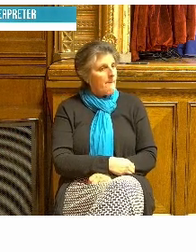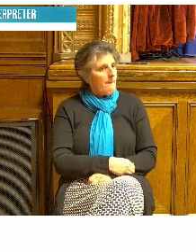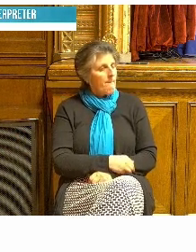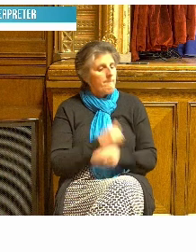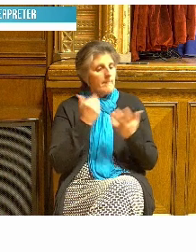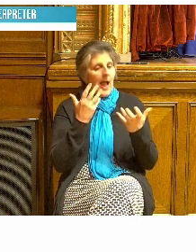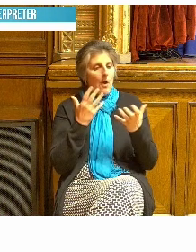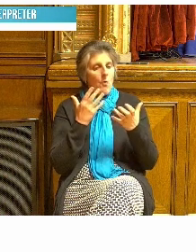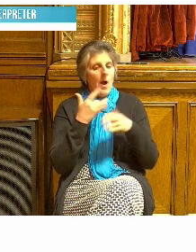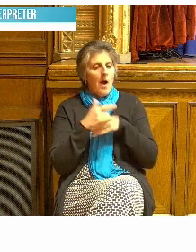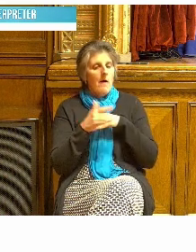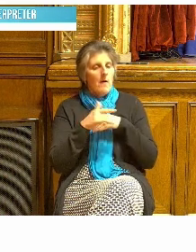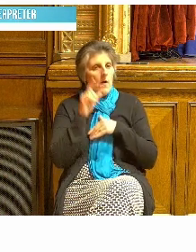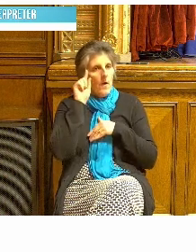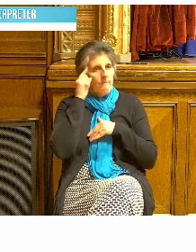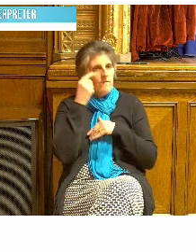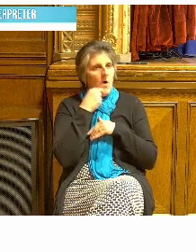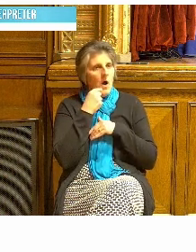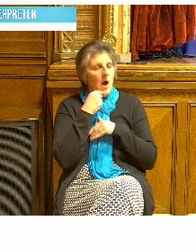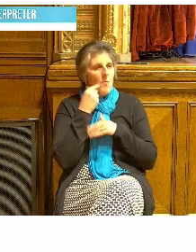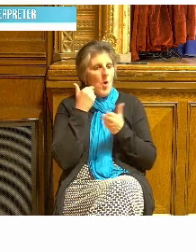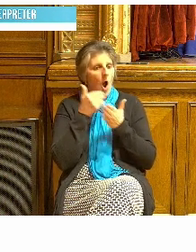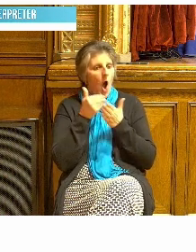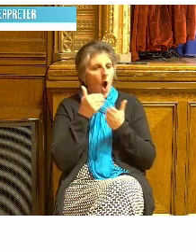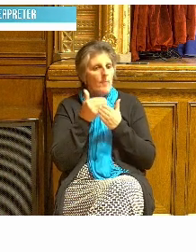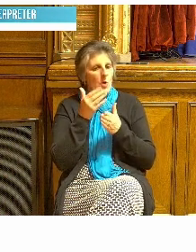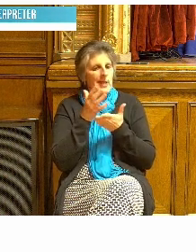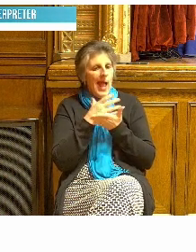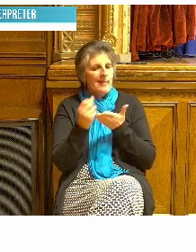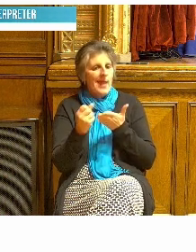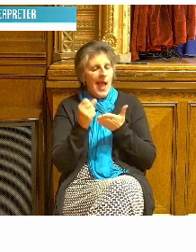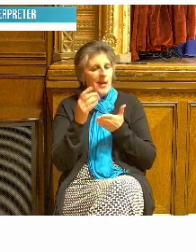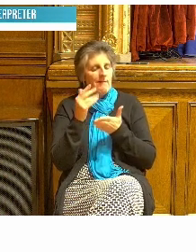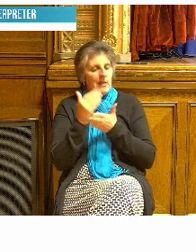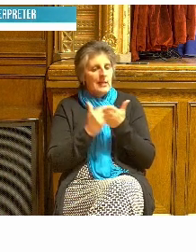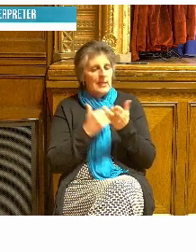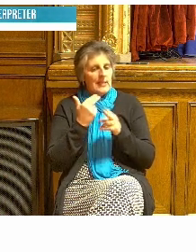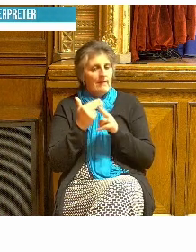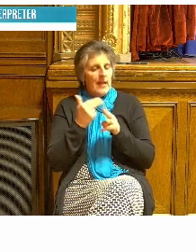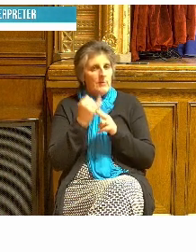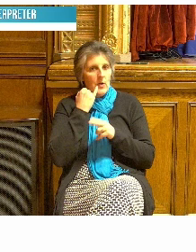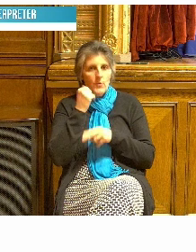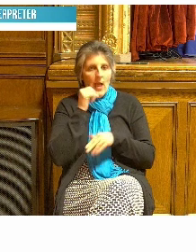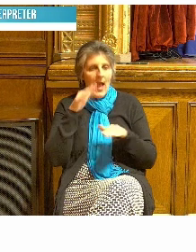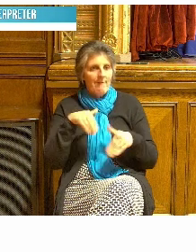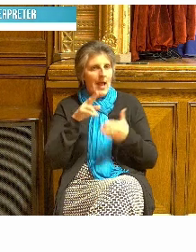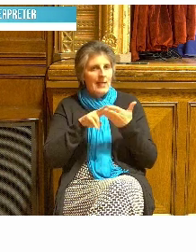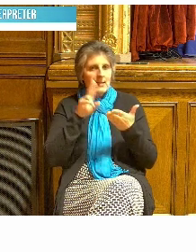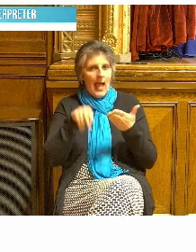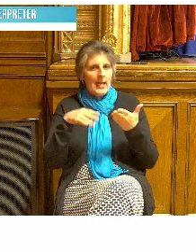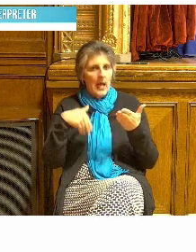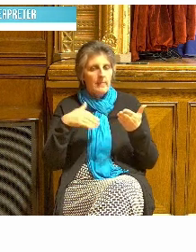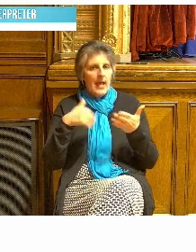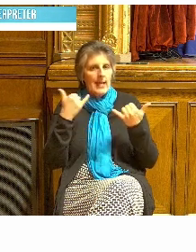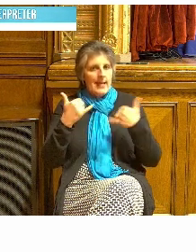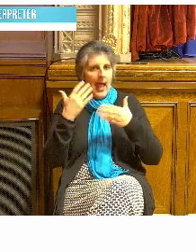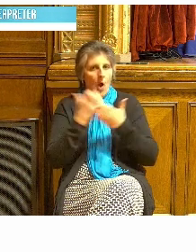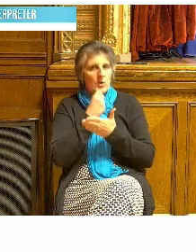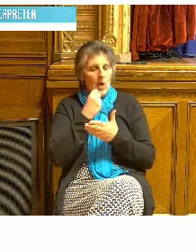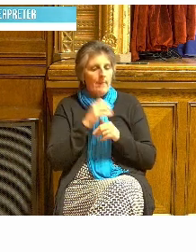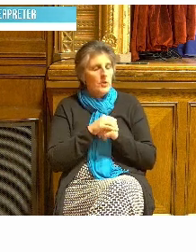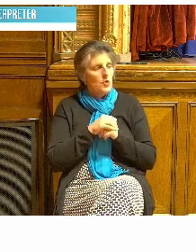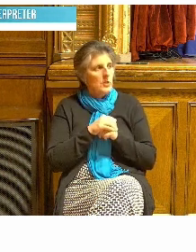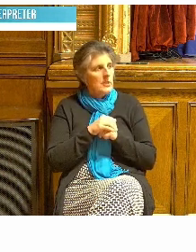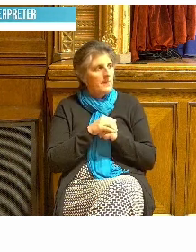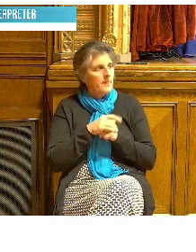to make room for, we're almost at the end of the list of names, so if you have not signed up yet, now is your